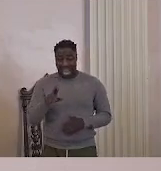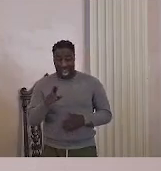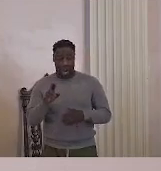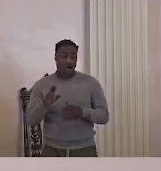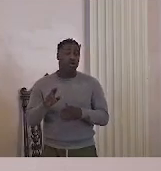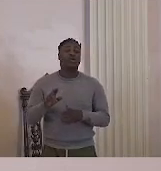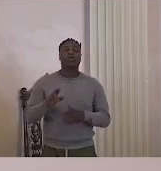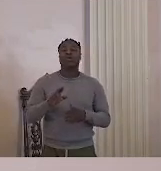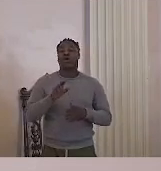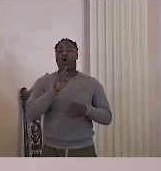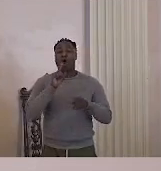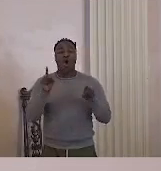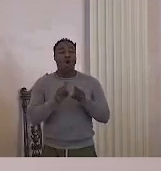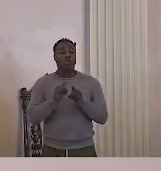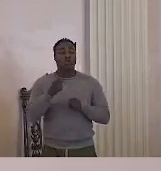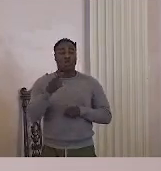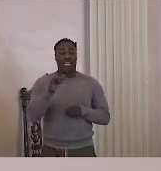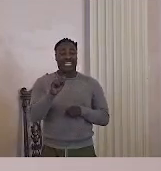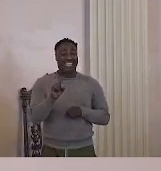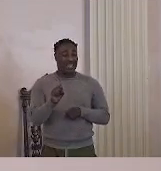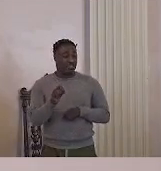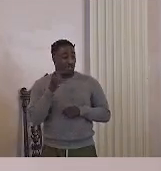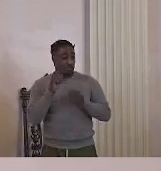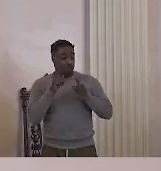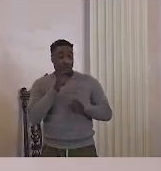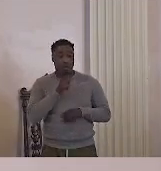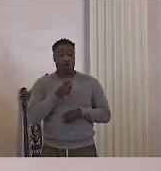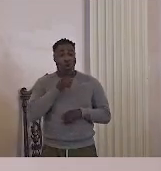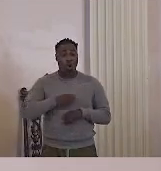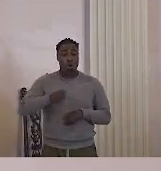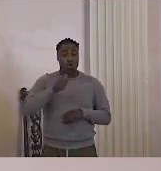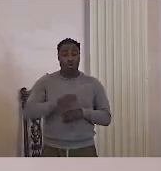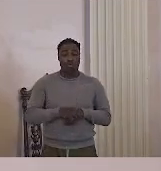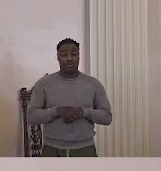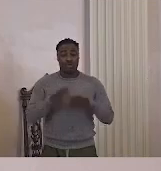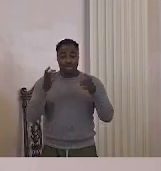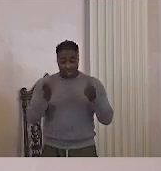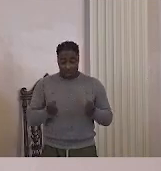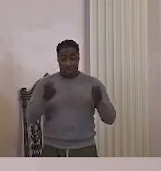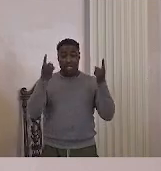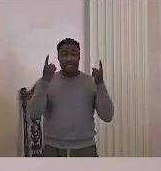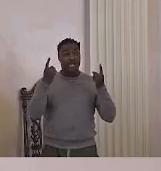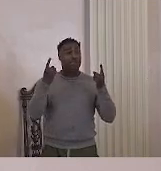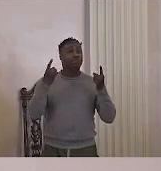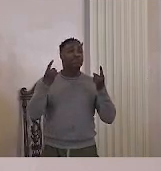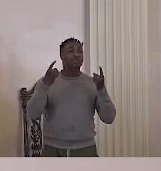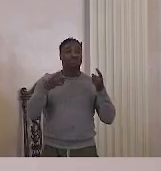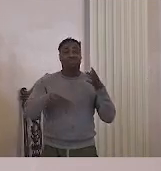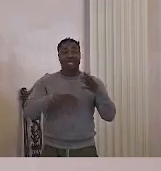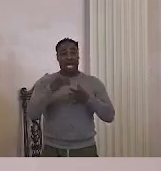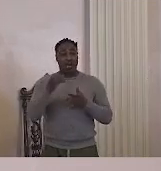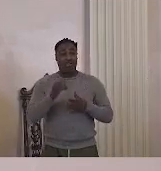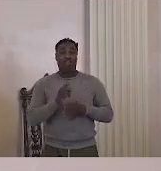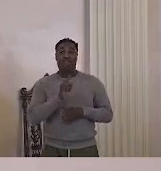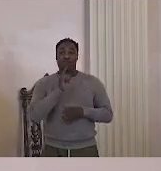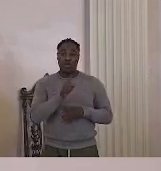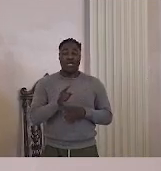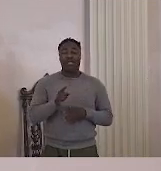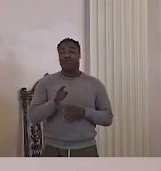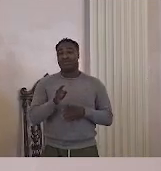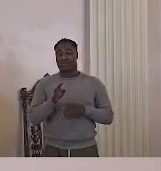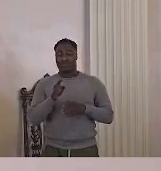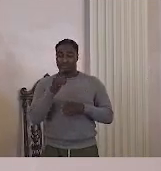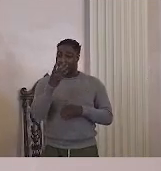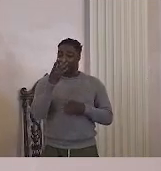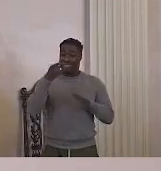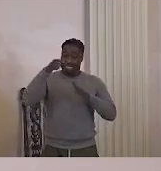gifts to those of us who are older. They wake us up out of some very complacent